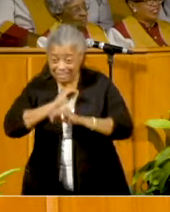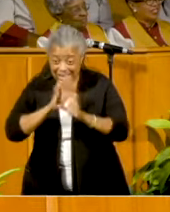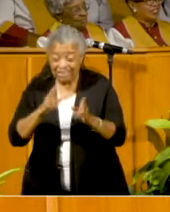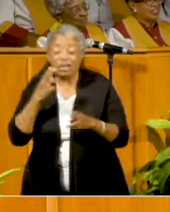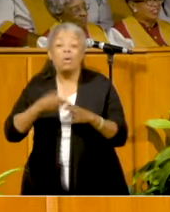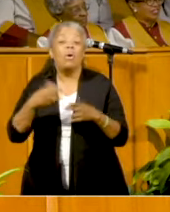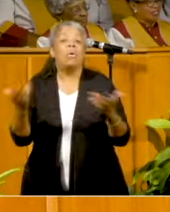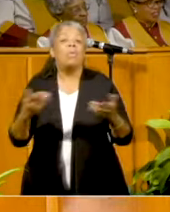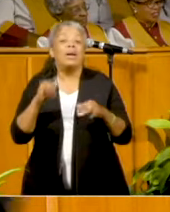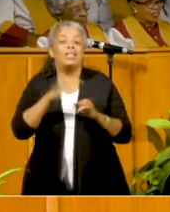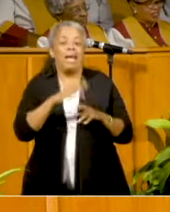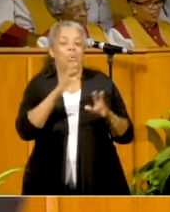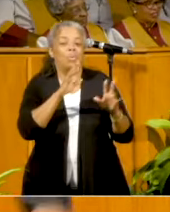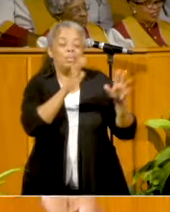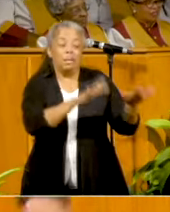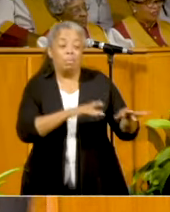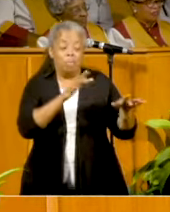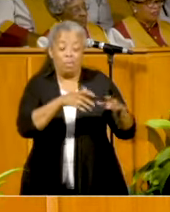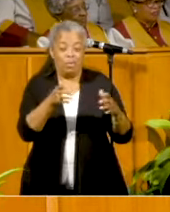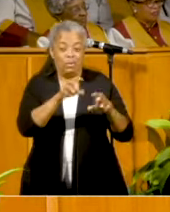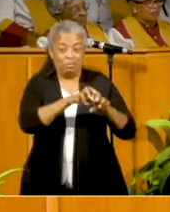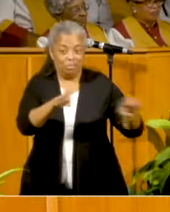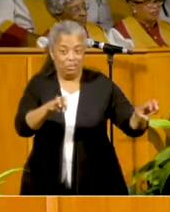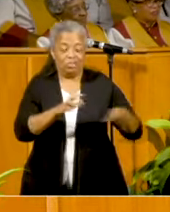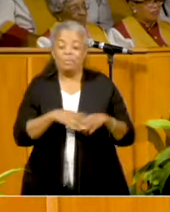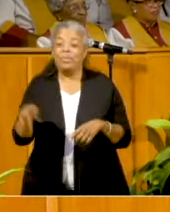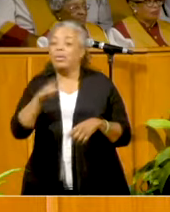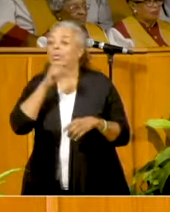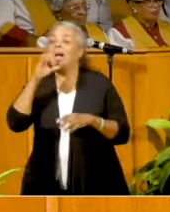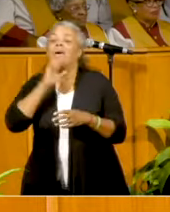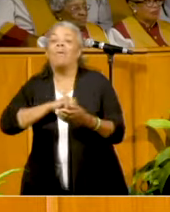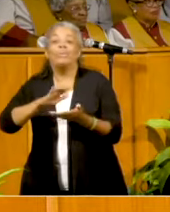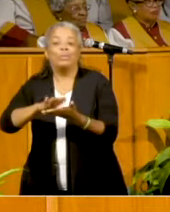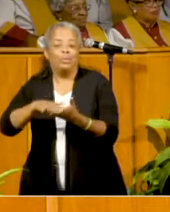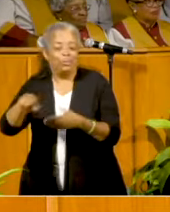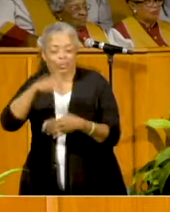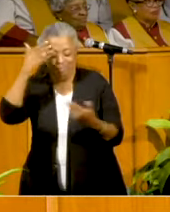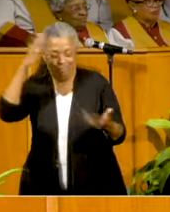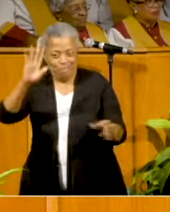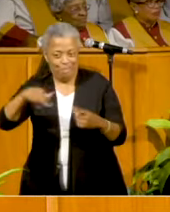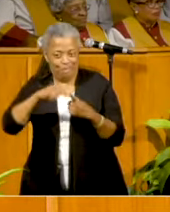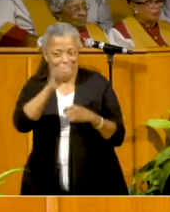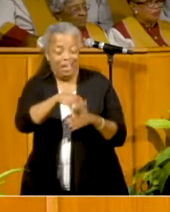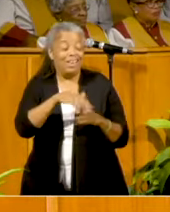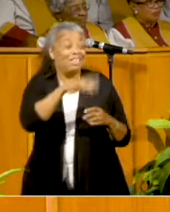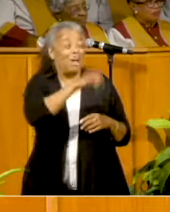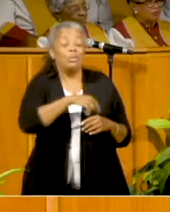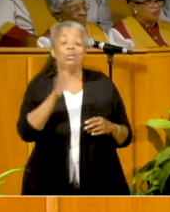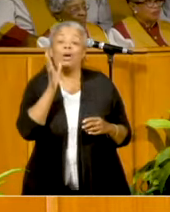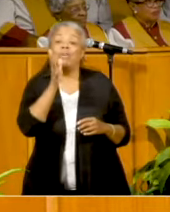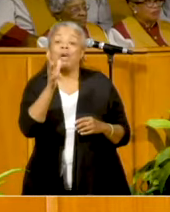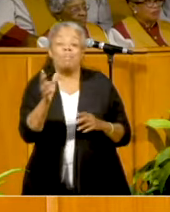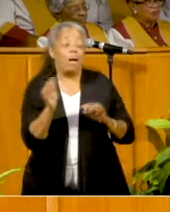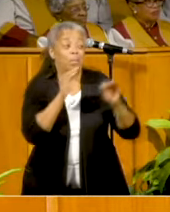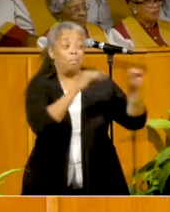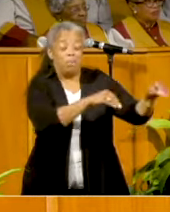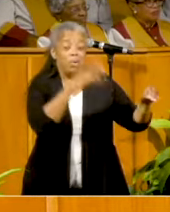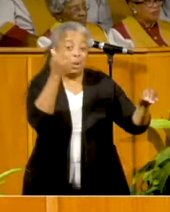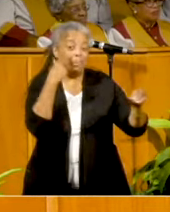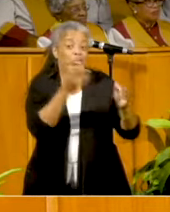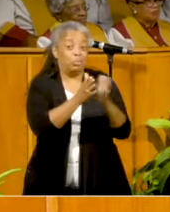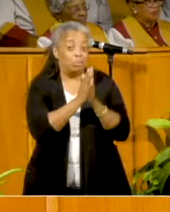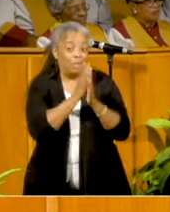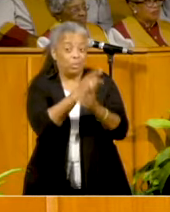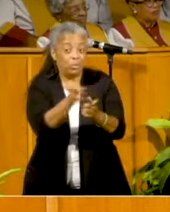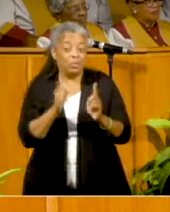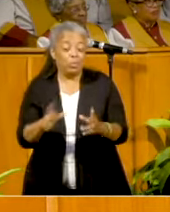called the mourner's bench. If you ain't old school, you don't know about the mourner's bench. That's where grandma put you when she was praying for